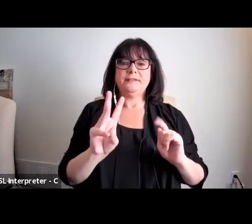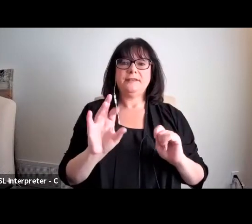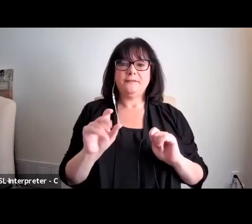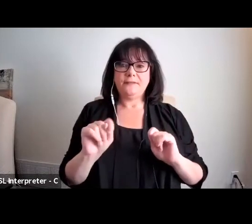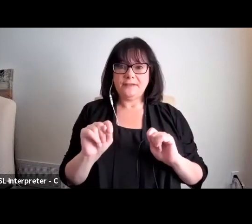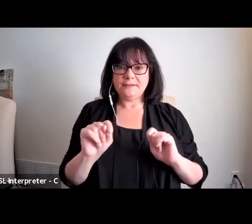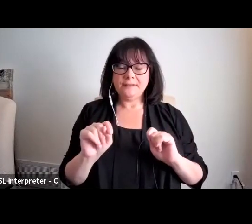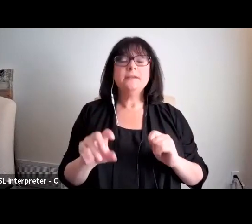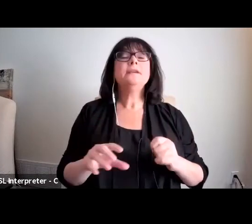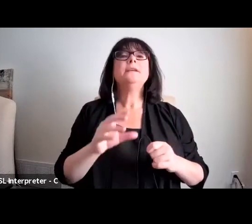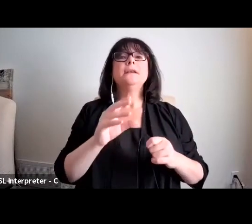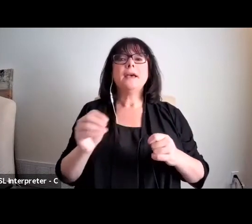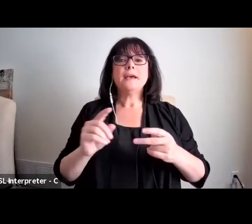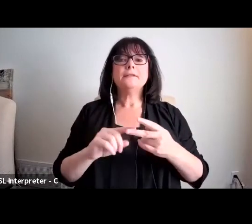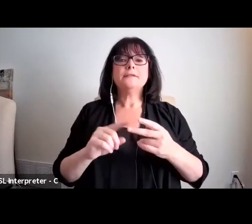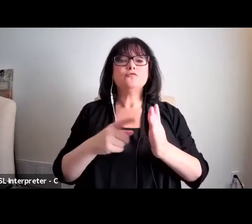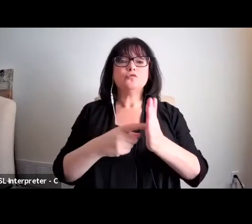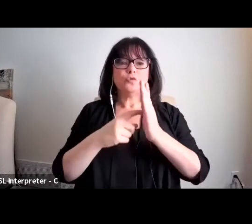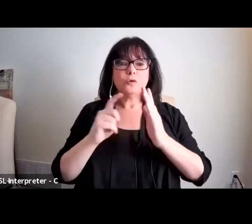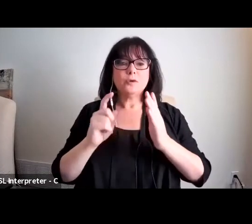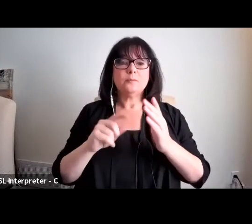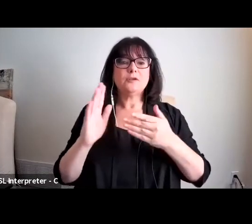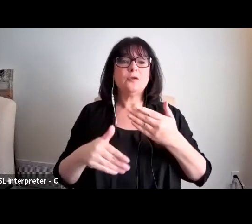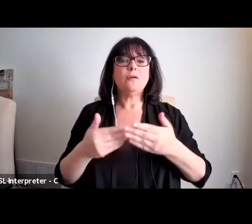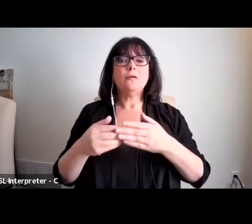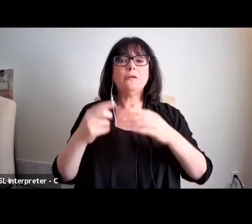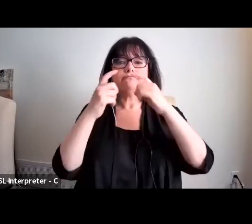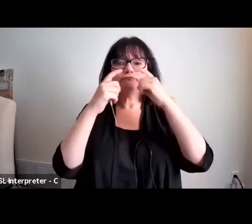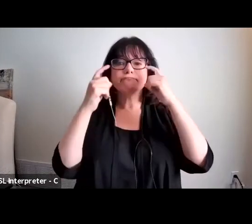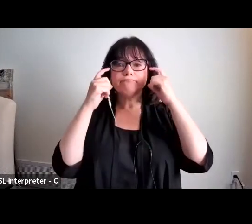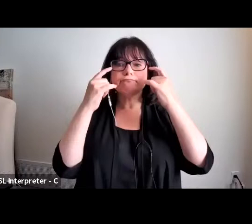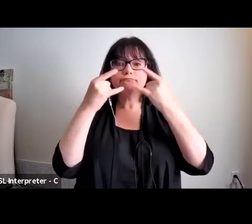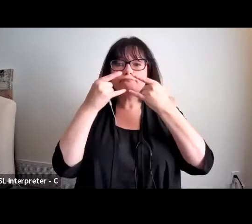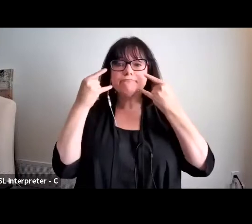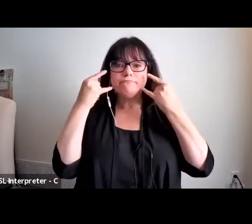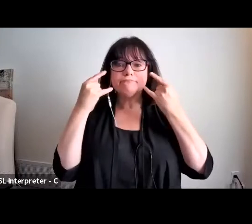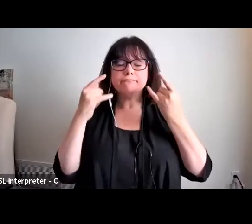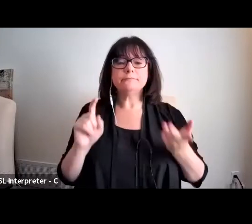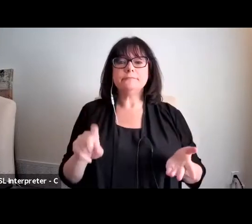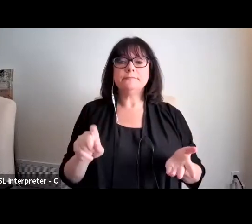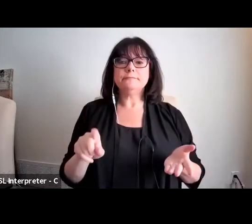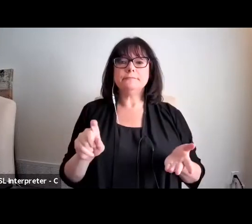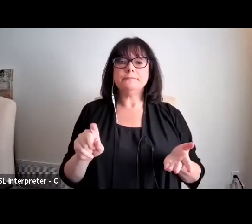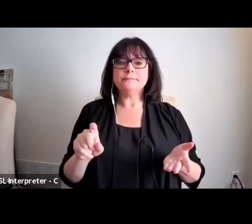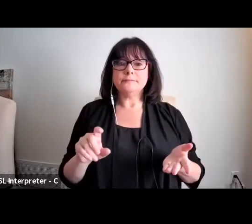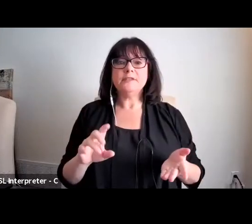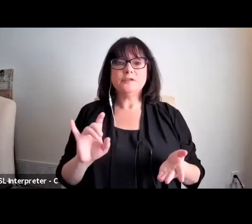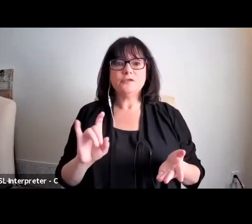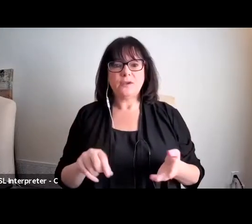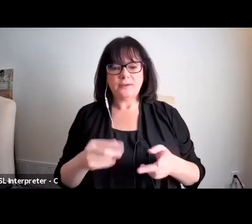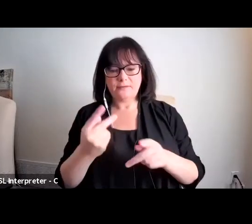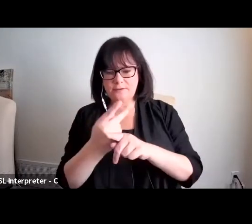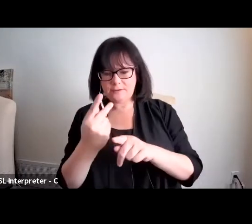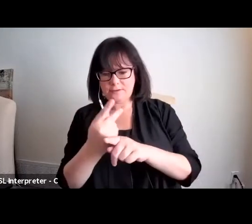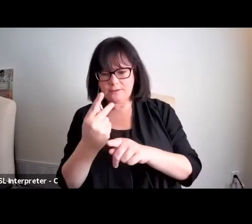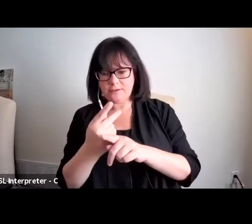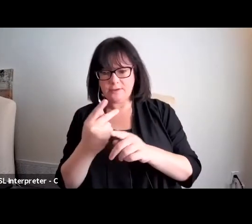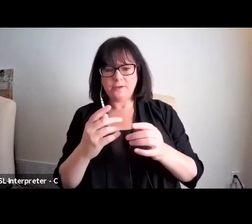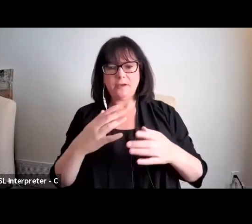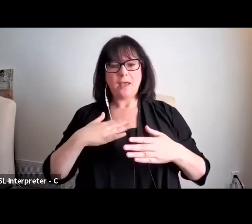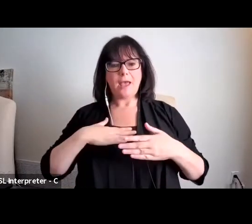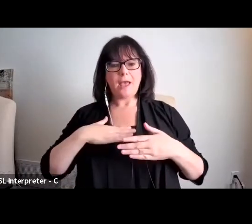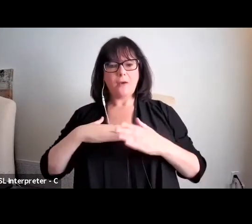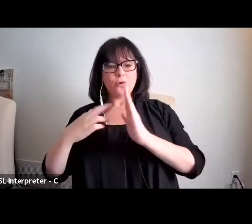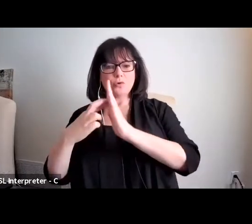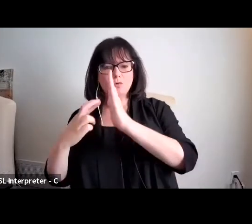that we have to work through in figuring out how we can ensure that we're meeting those guidelines as part of our own gradual plans to